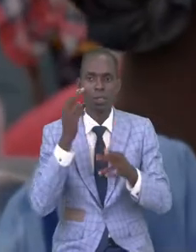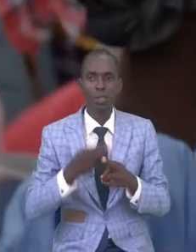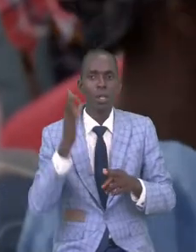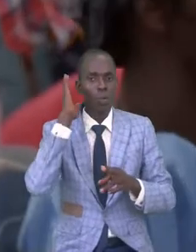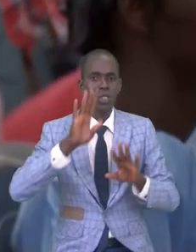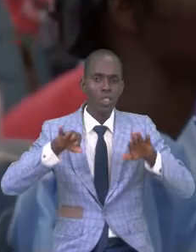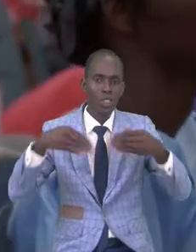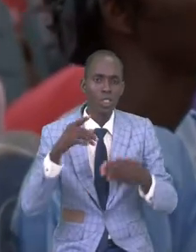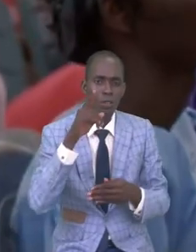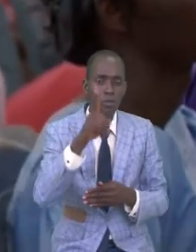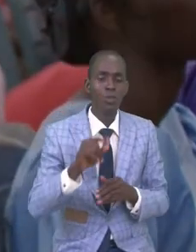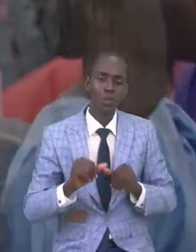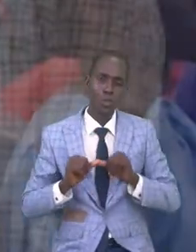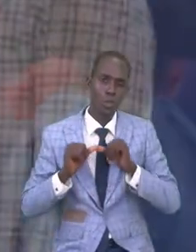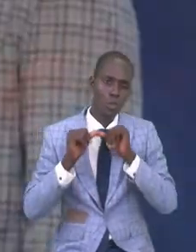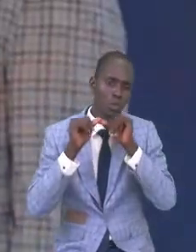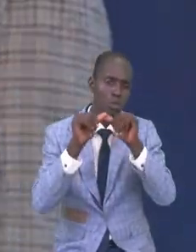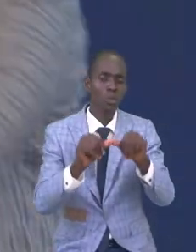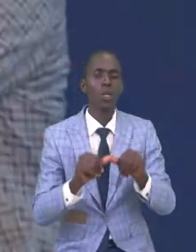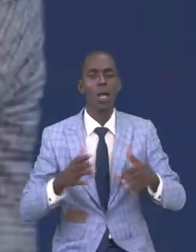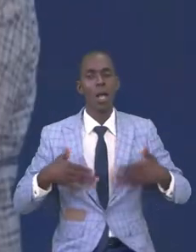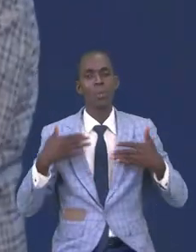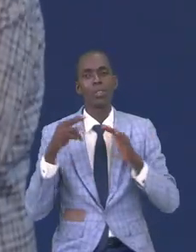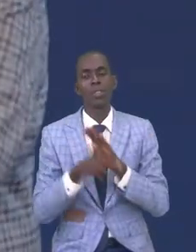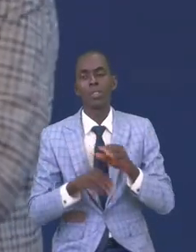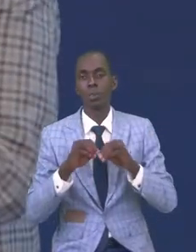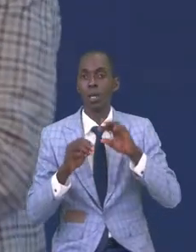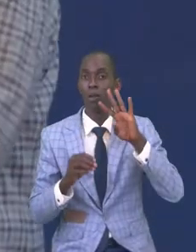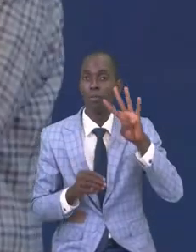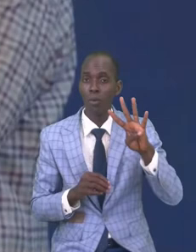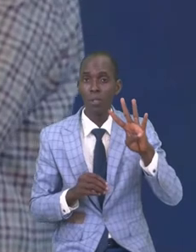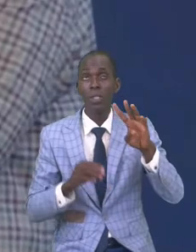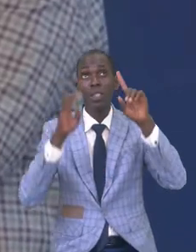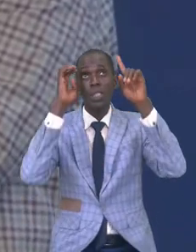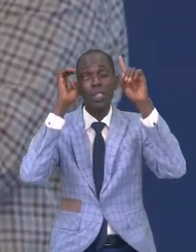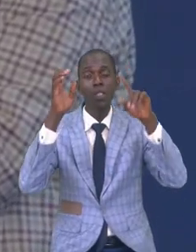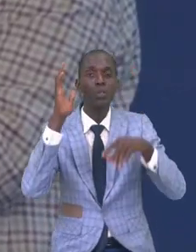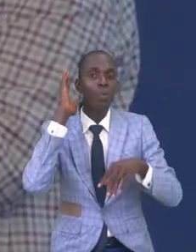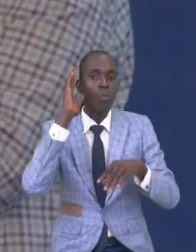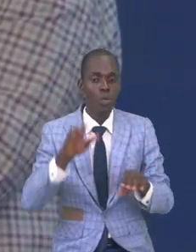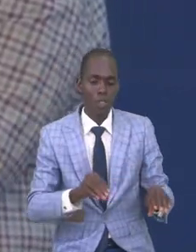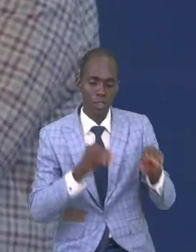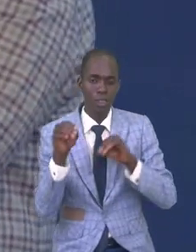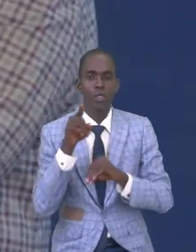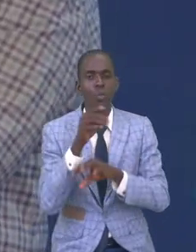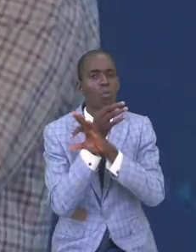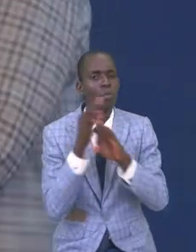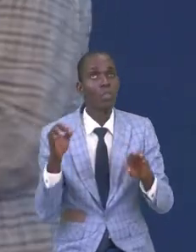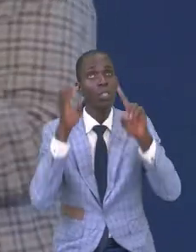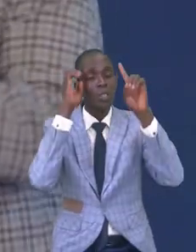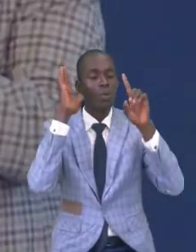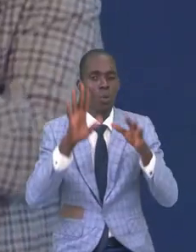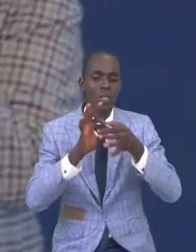you habitual happiness. Number four, it will set you free. It will release